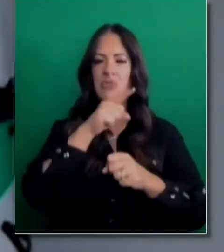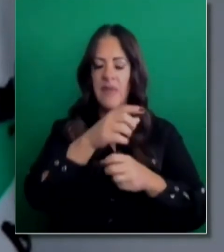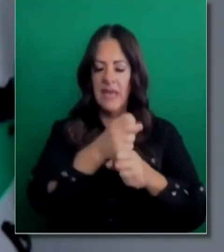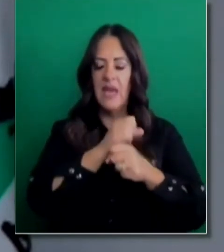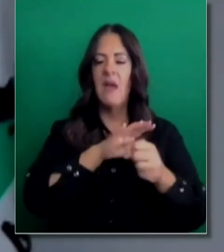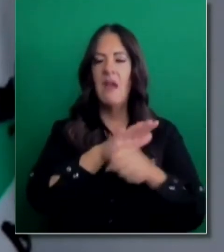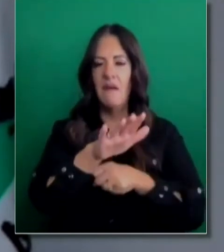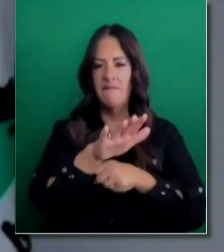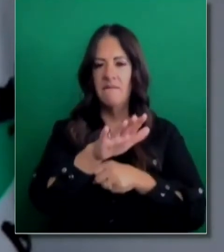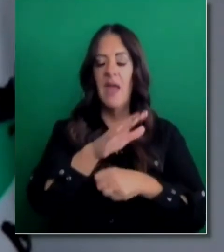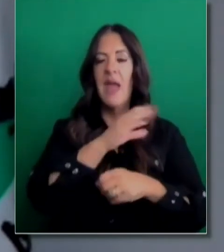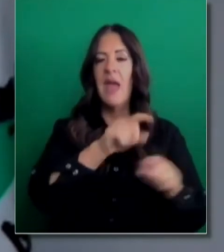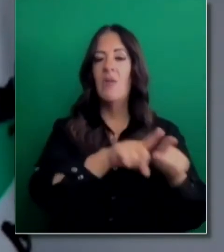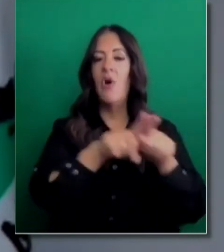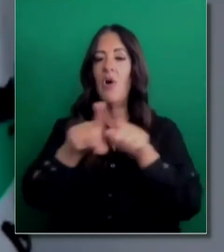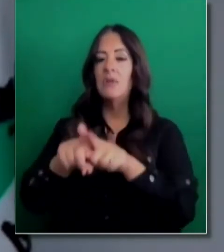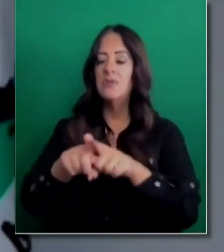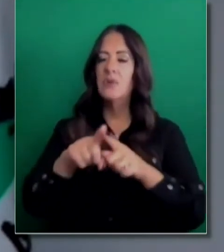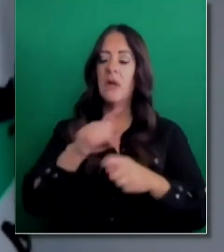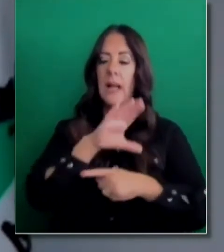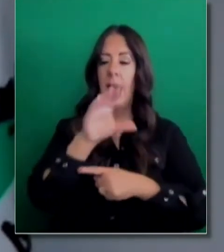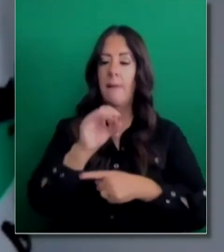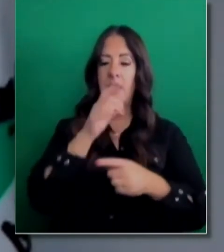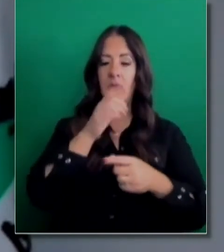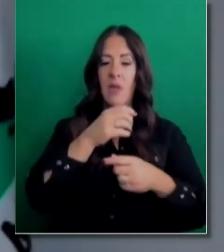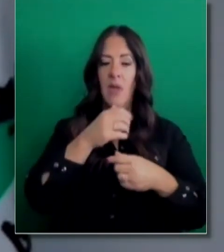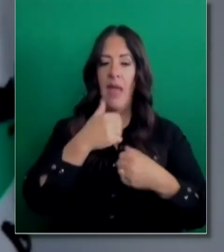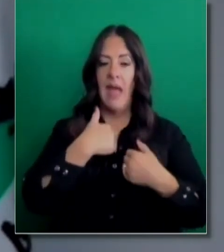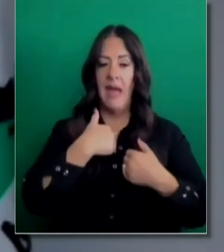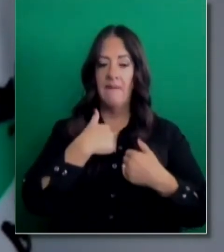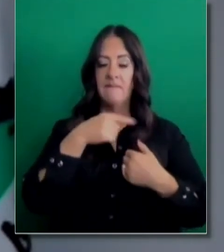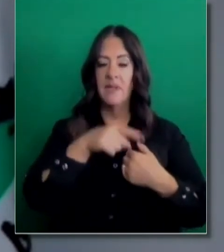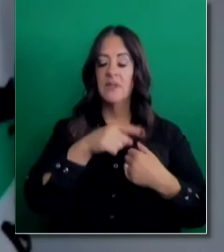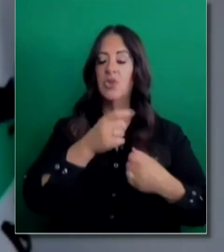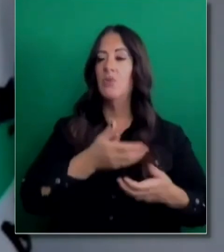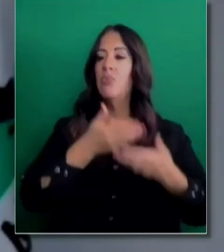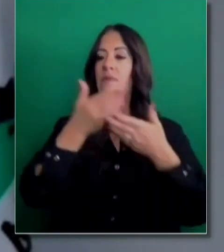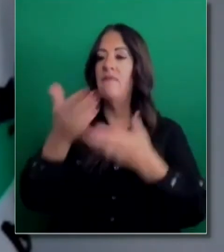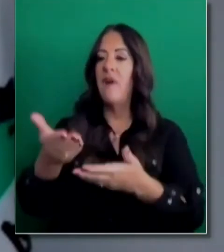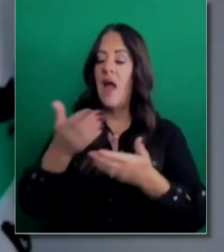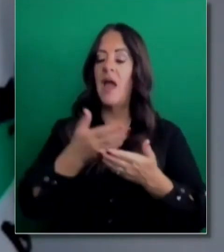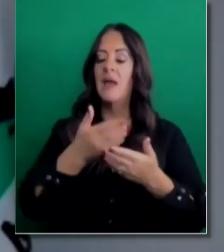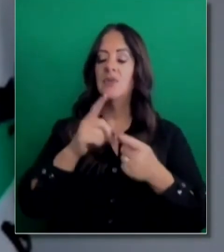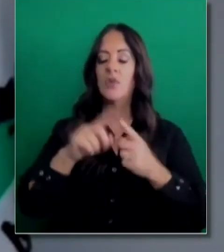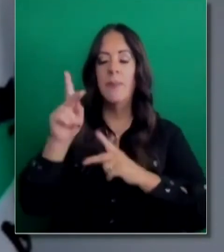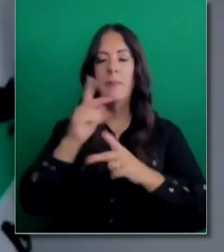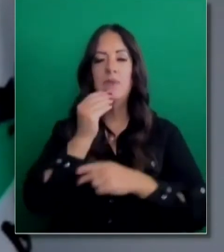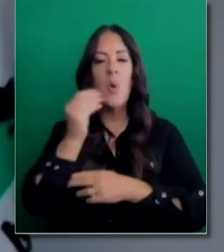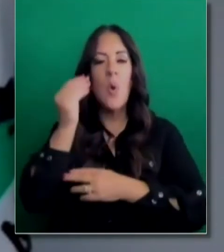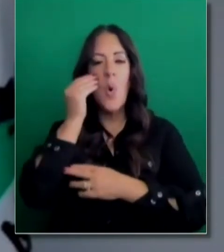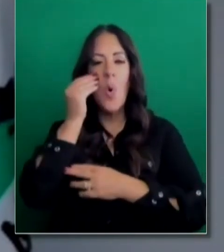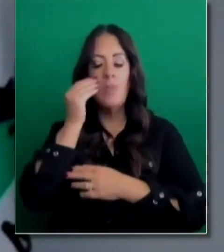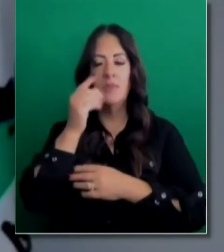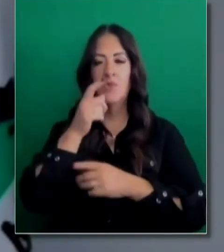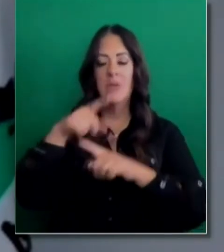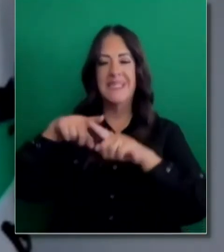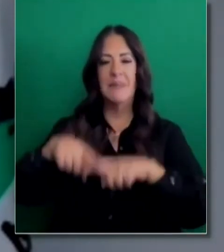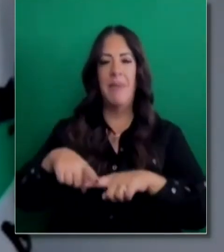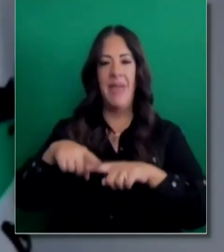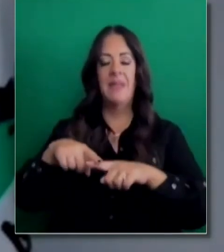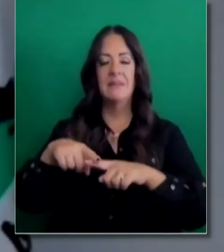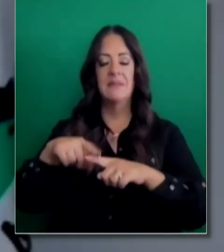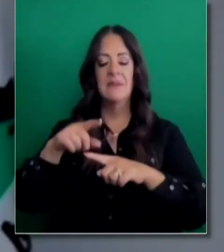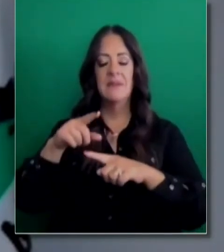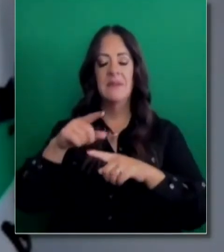the home oxygen delivery systems that we often rely on, often depend on to support people to go